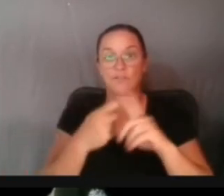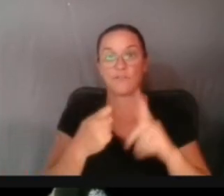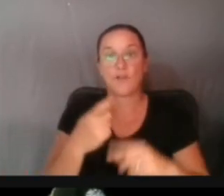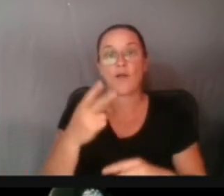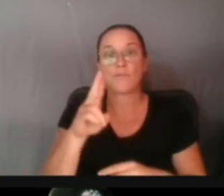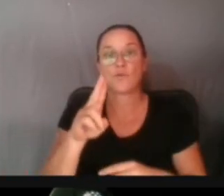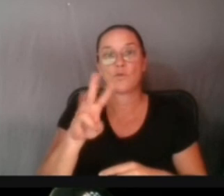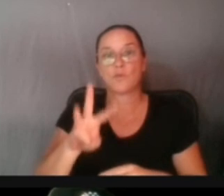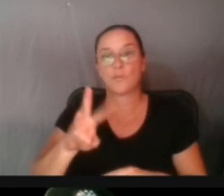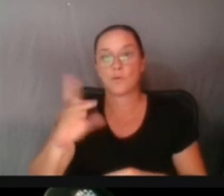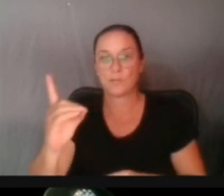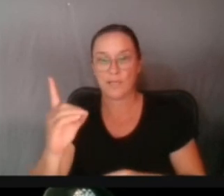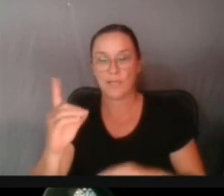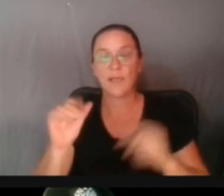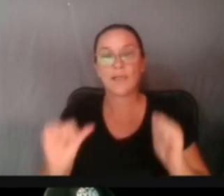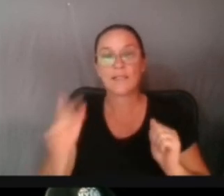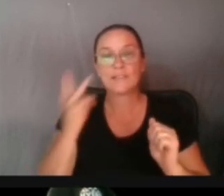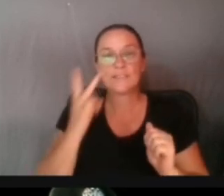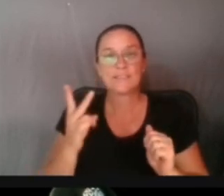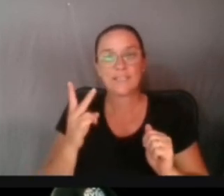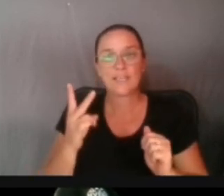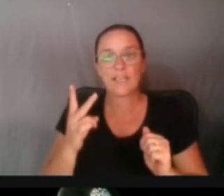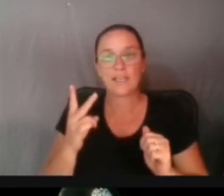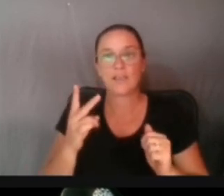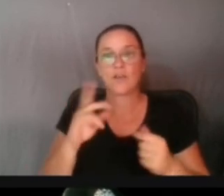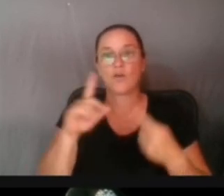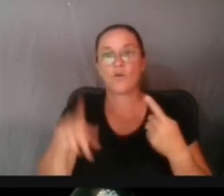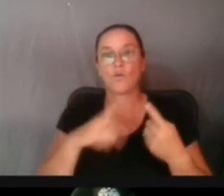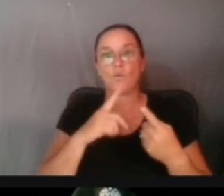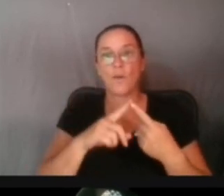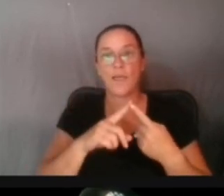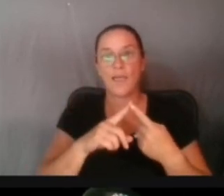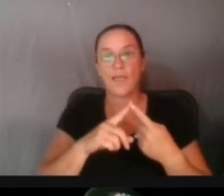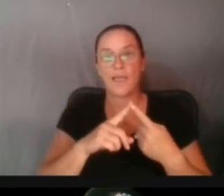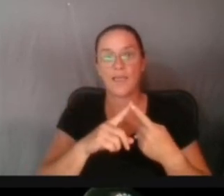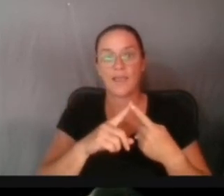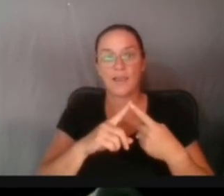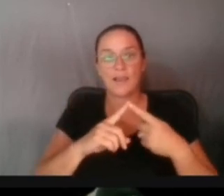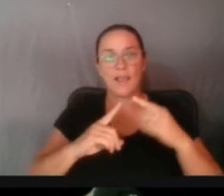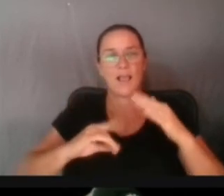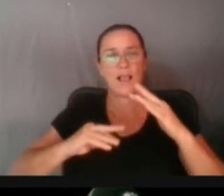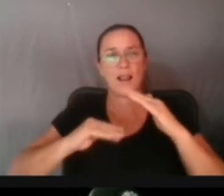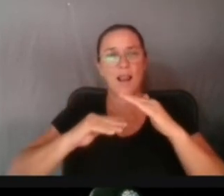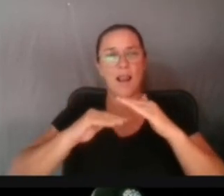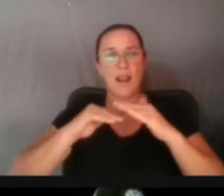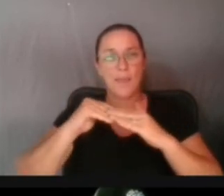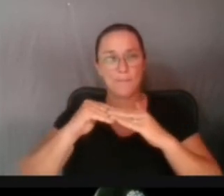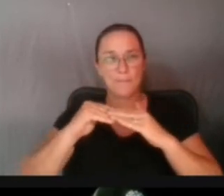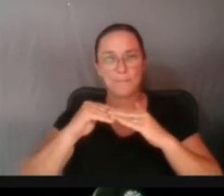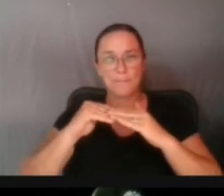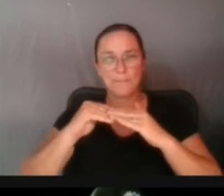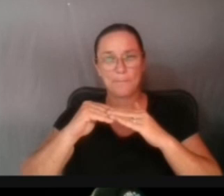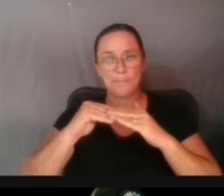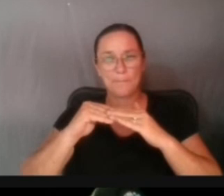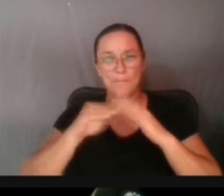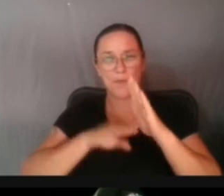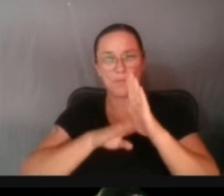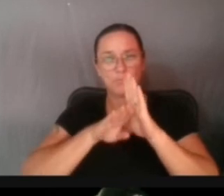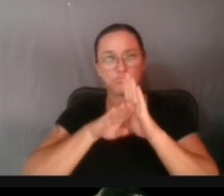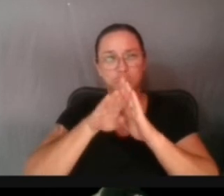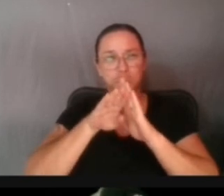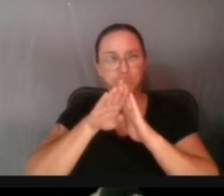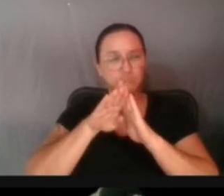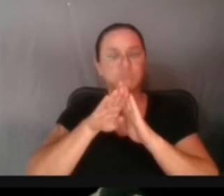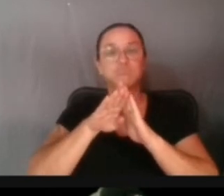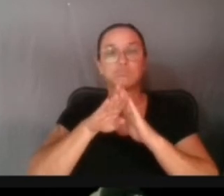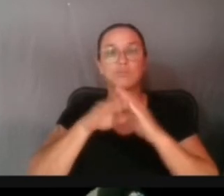can see this as soon as the threshold essentially is exceeded, the eruption starts, we